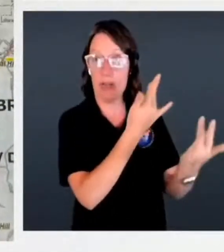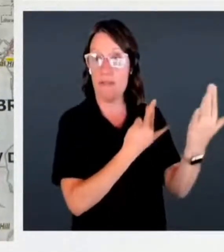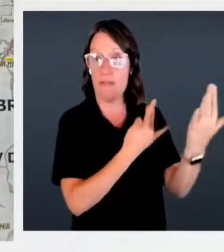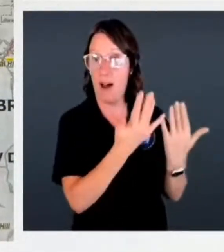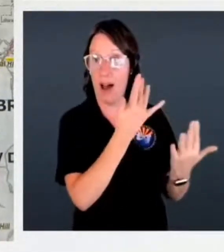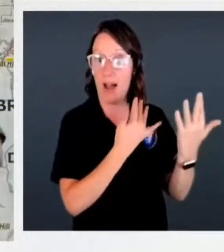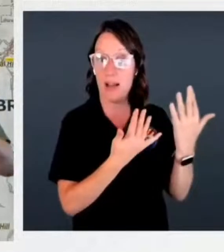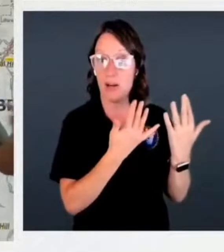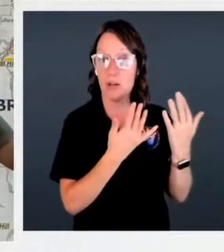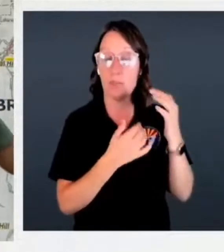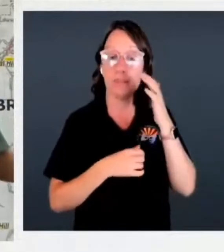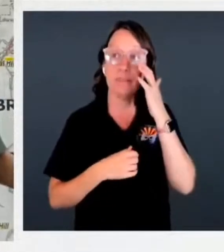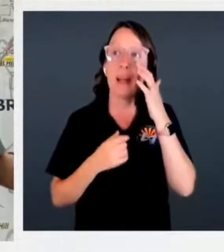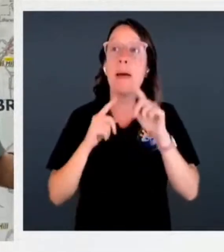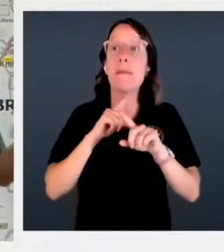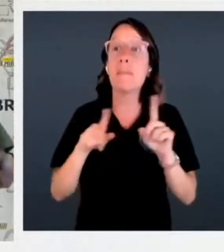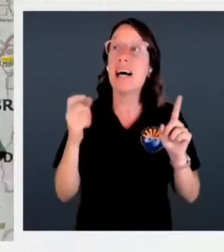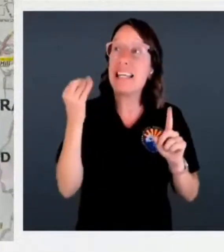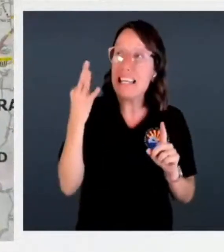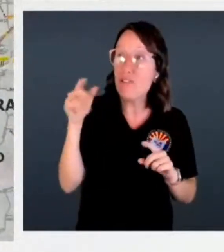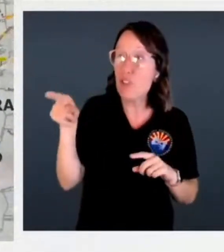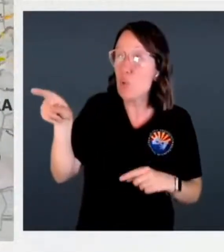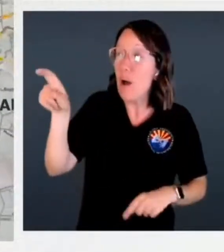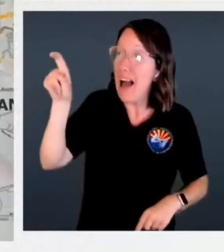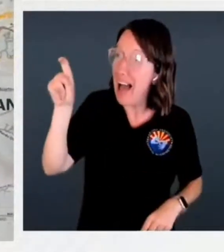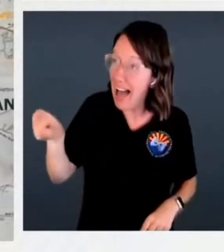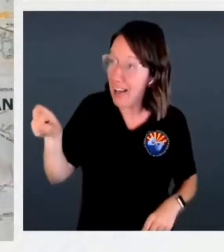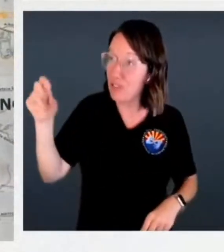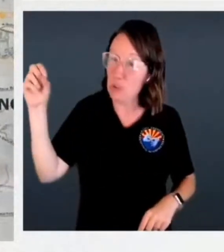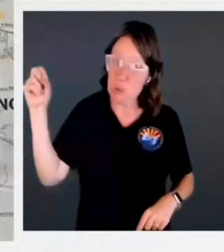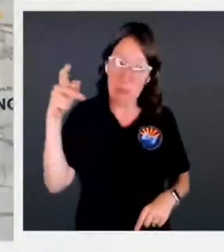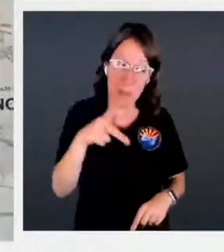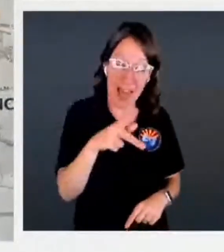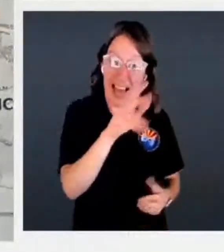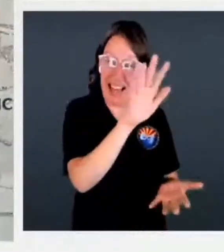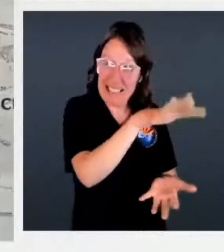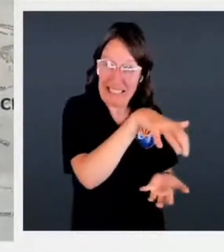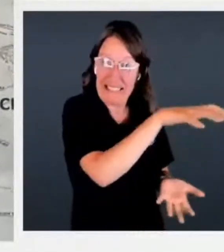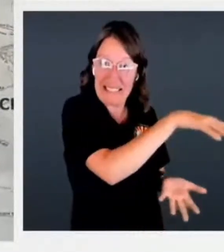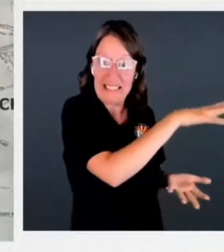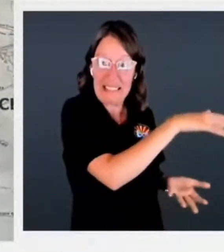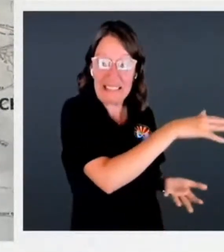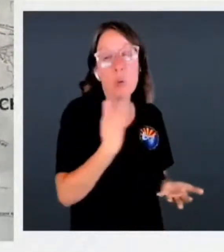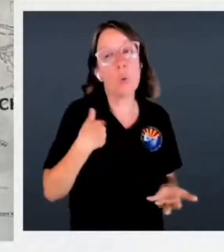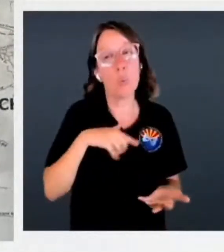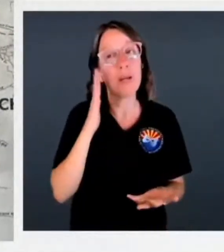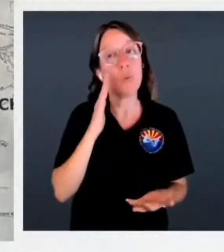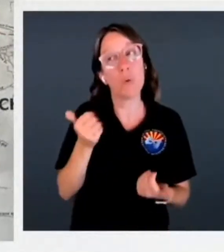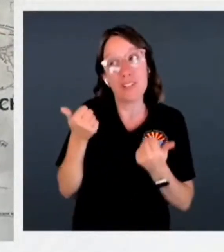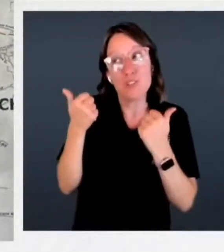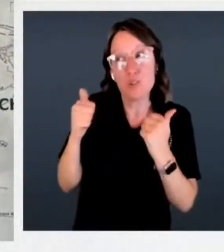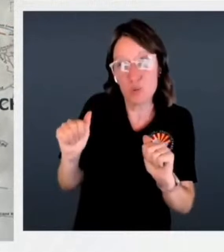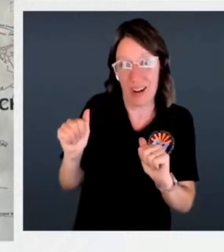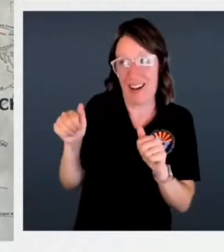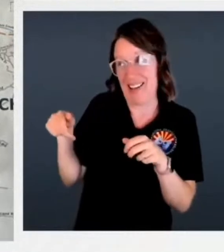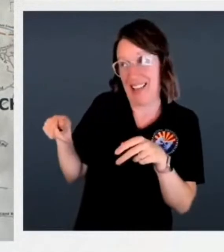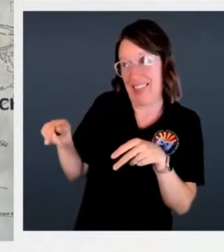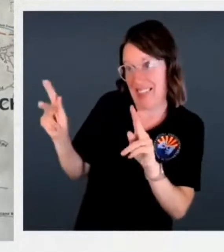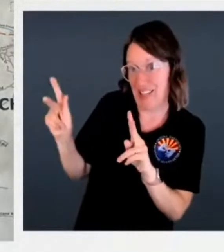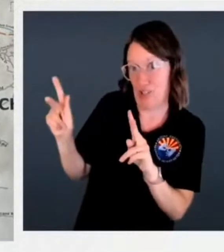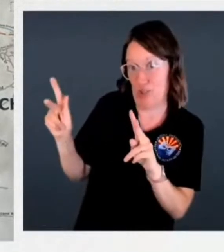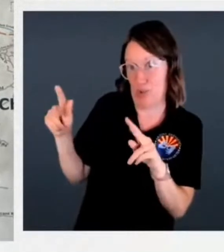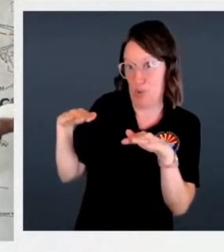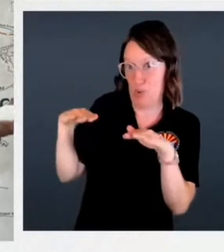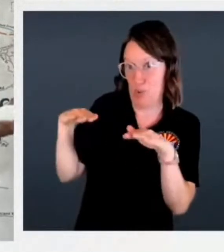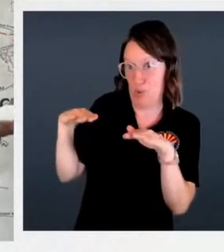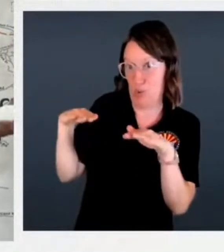for you, if you need to get back in to get things, that we make that opportunity available to you. And so that